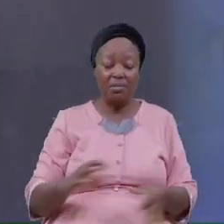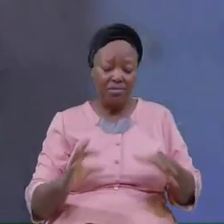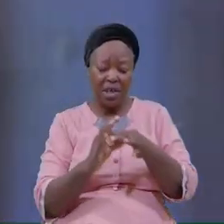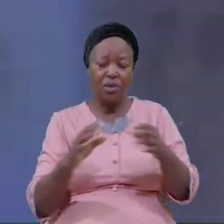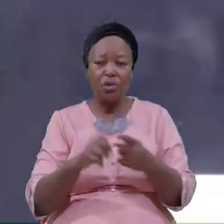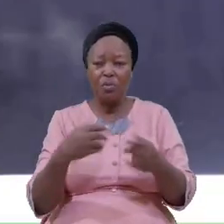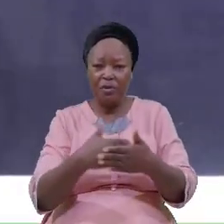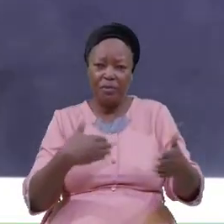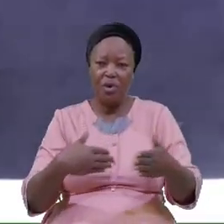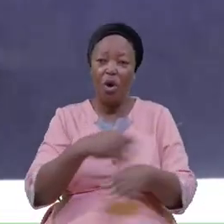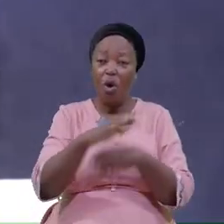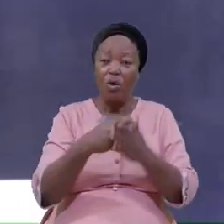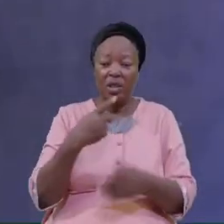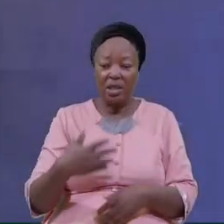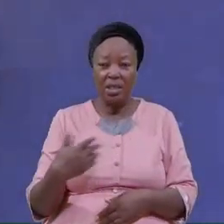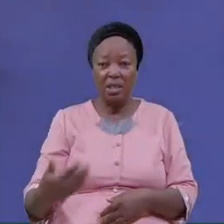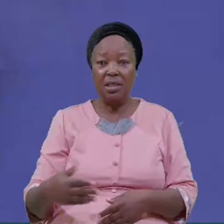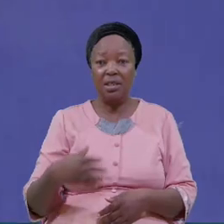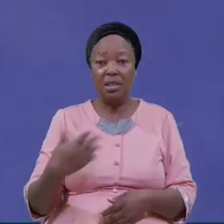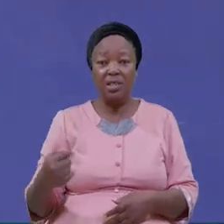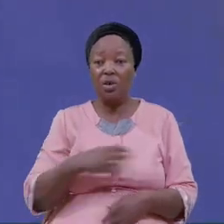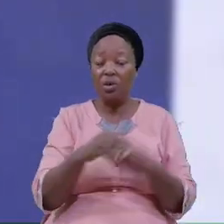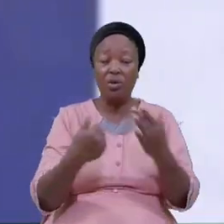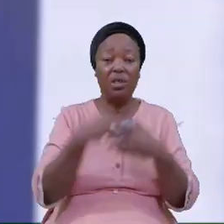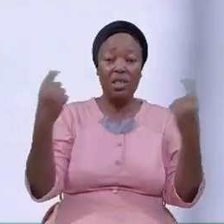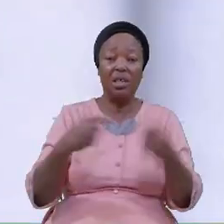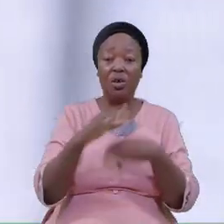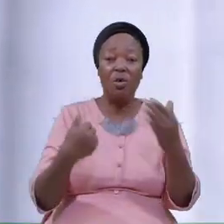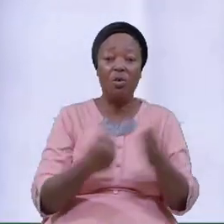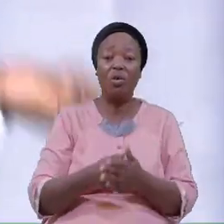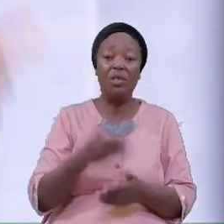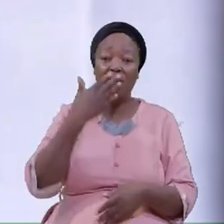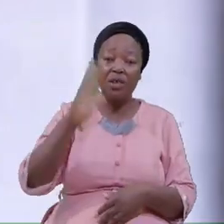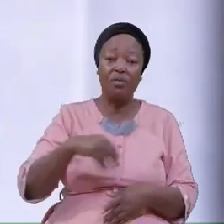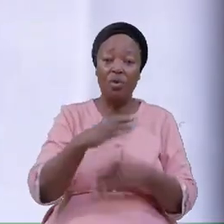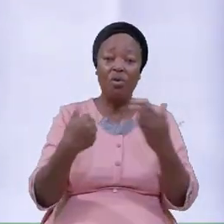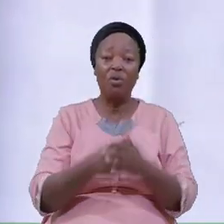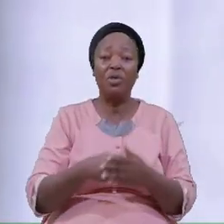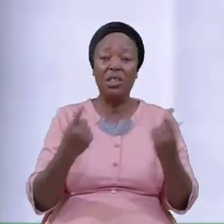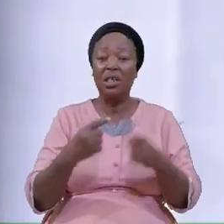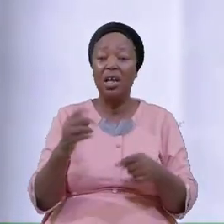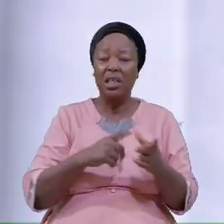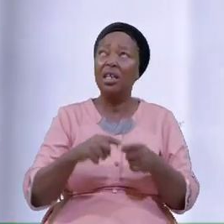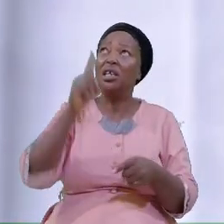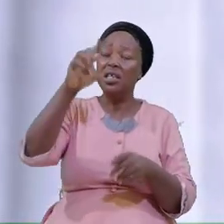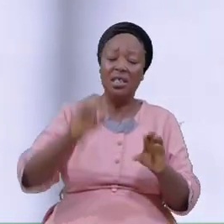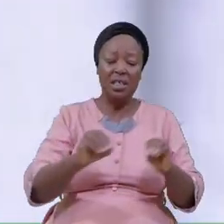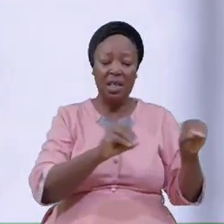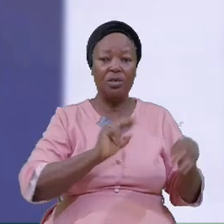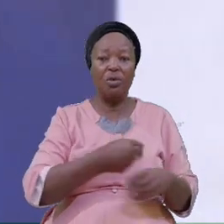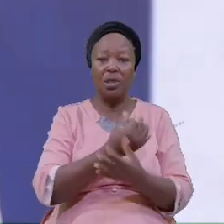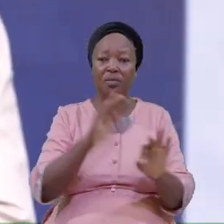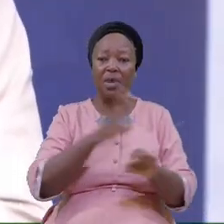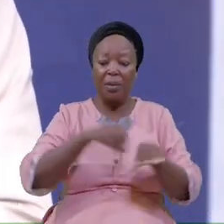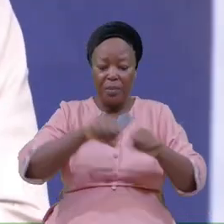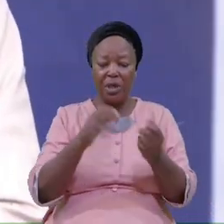all the evil, all the iniquity, it sets us free and it breaks the yoke. Et toutes les choses auxquelles nous étions attachés,